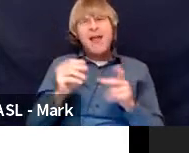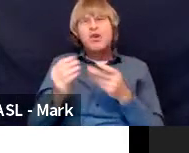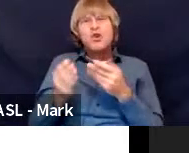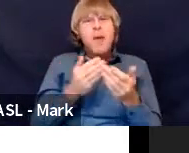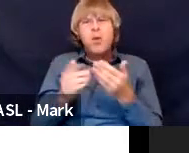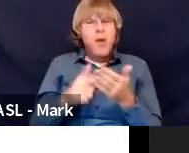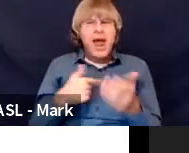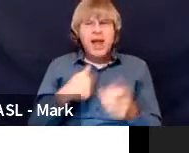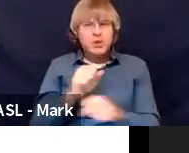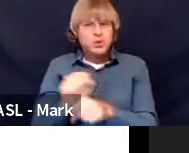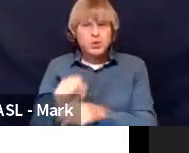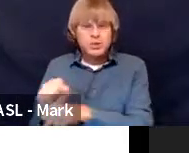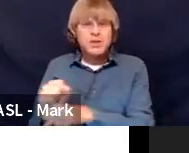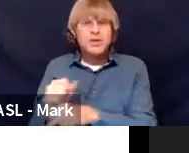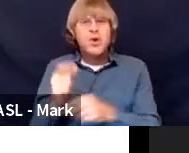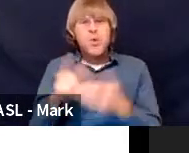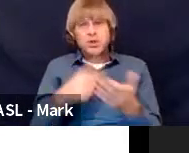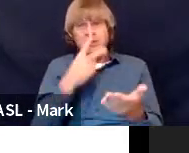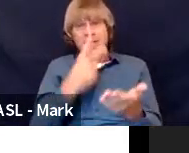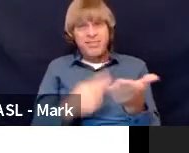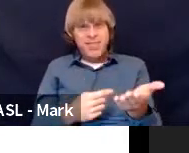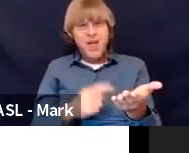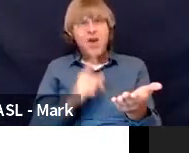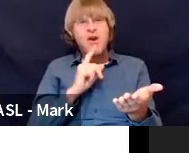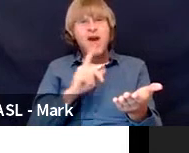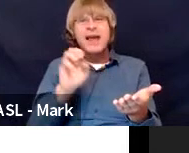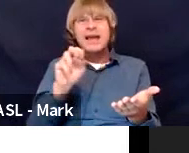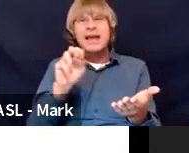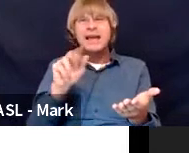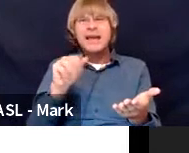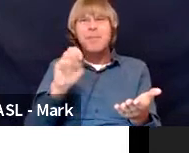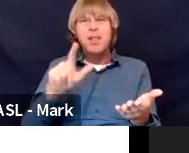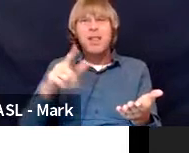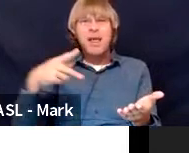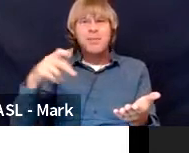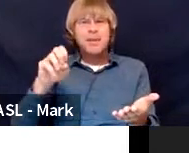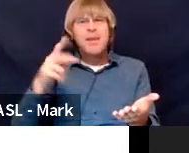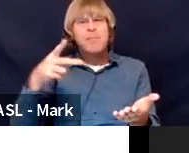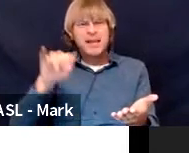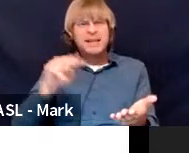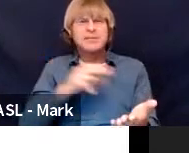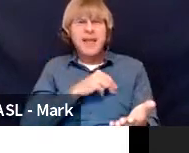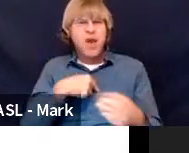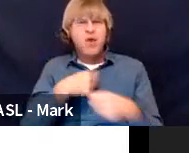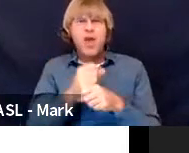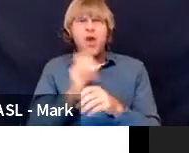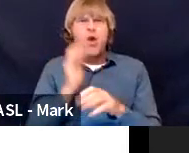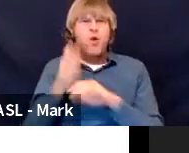what I do. What you're seeing here are enamel pens. I created over five.